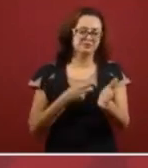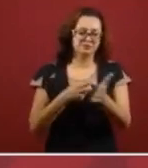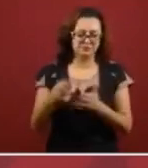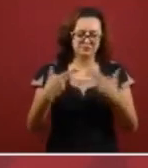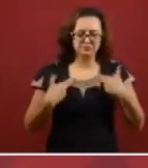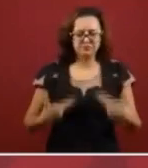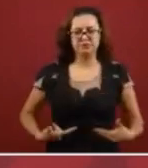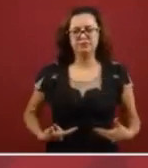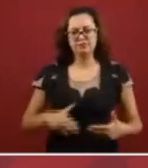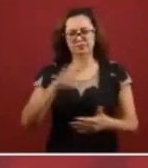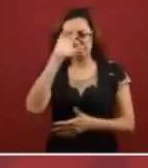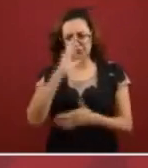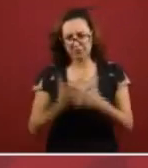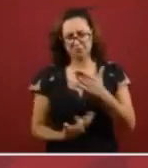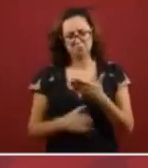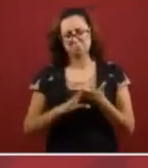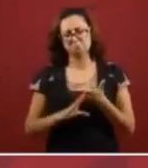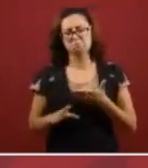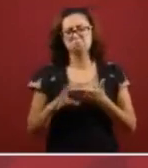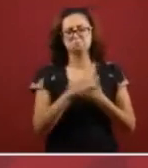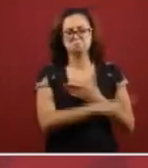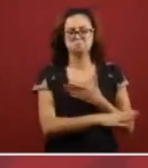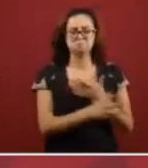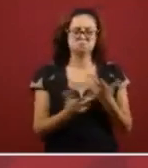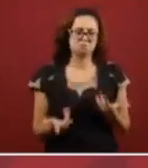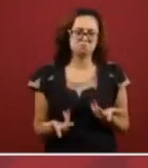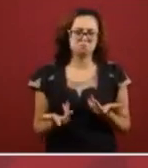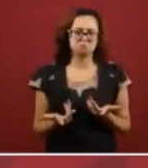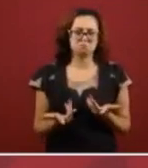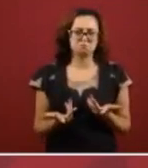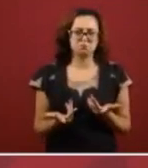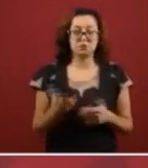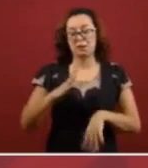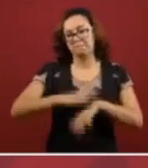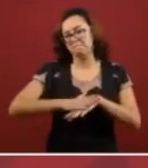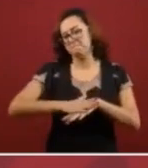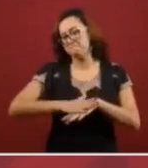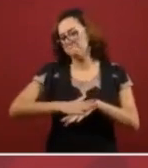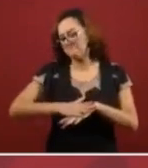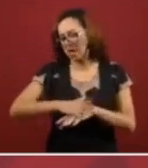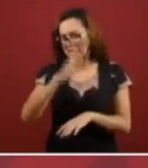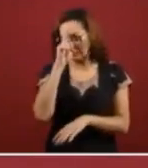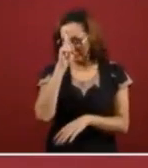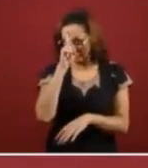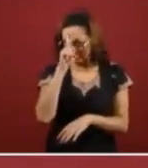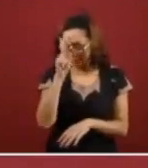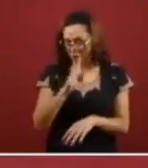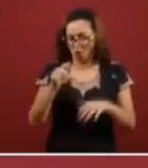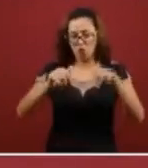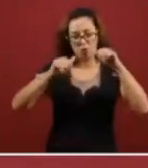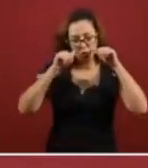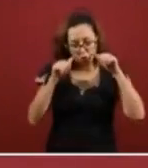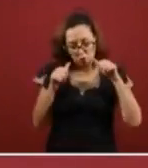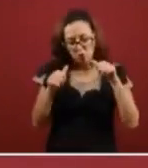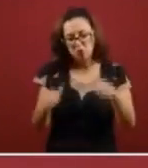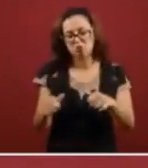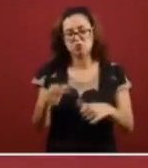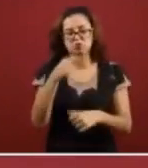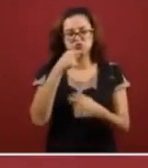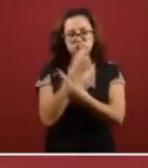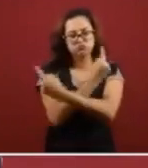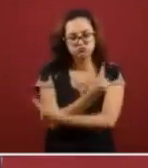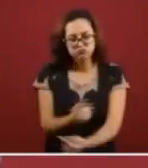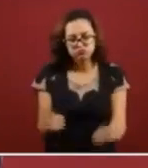you can prevent a violation of human rights. With more reason, we are being very careful with the attention